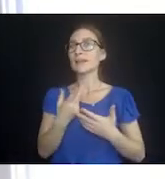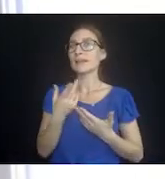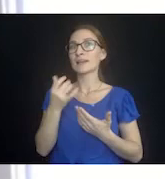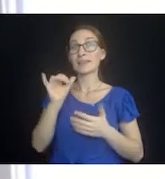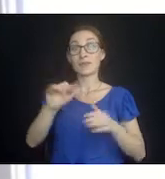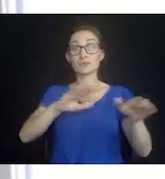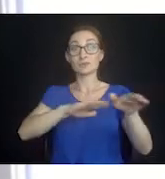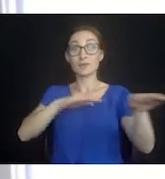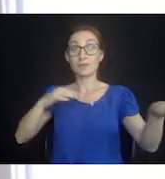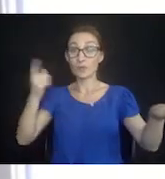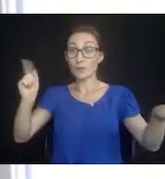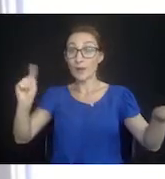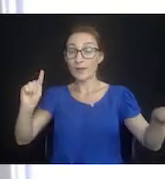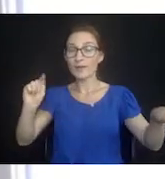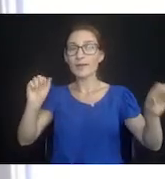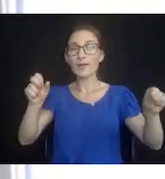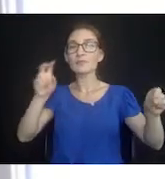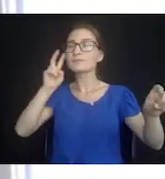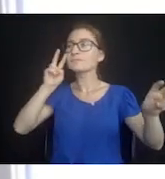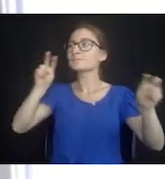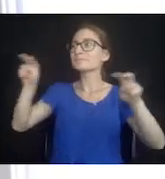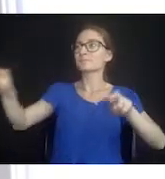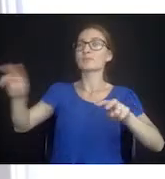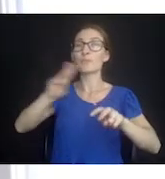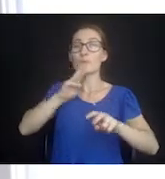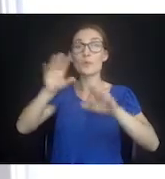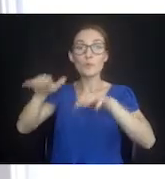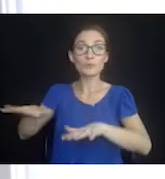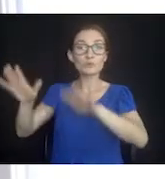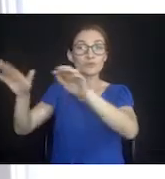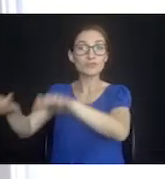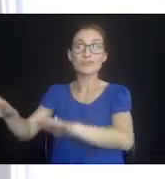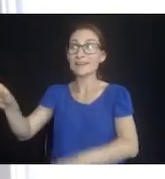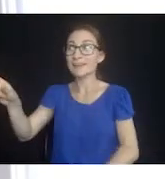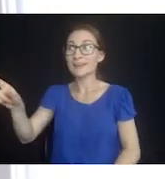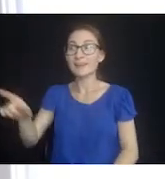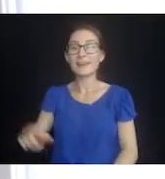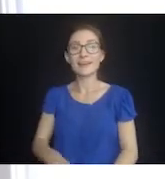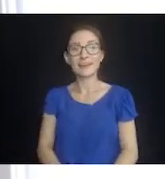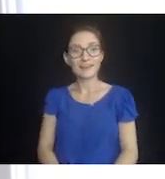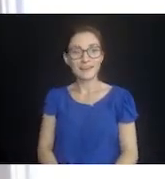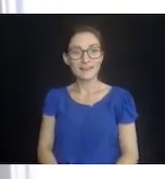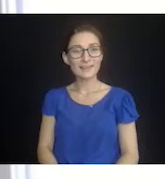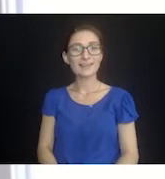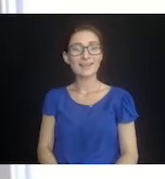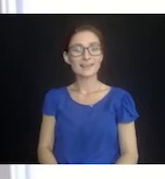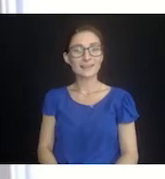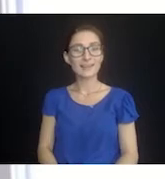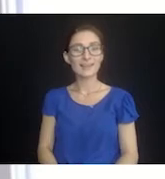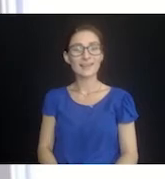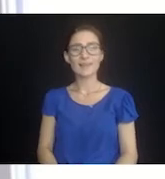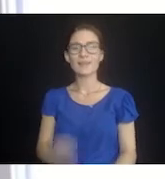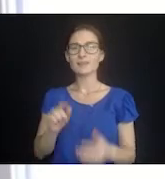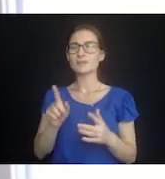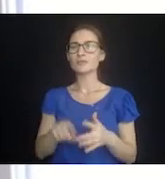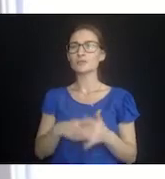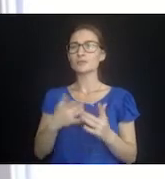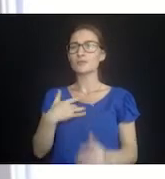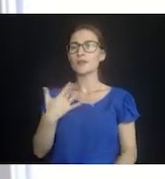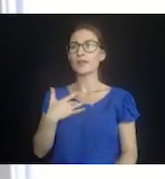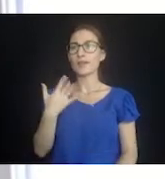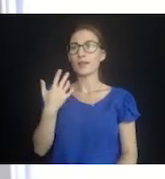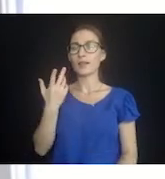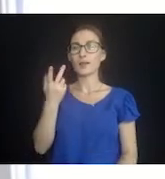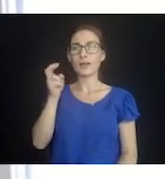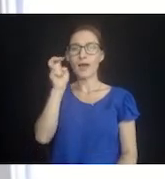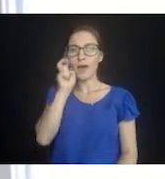and look at the clouds, and the traffic was on a part of the road here where I could see the